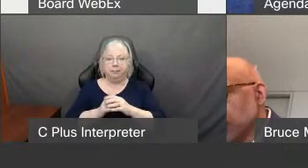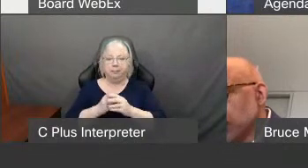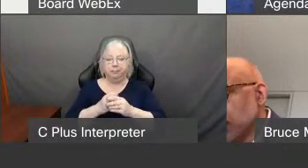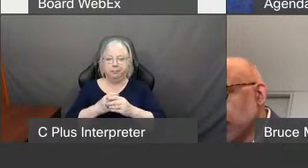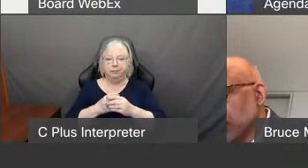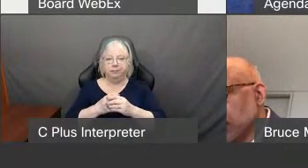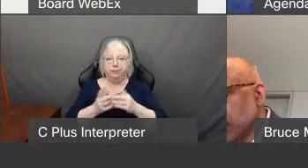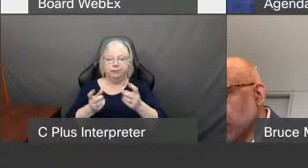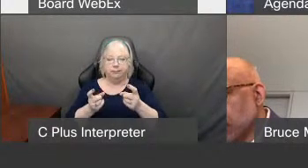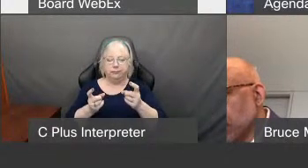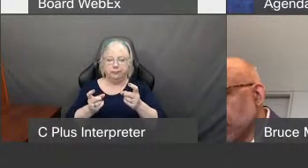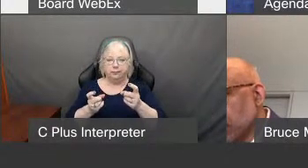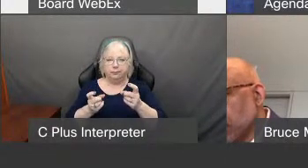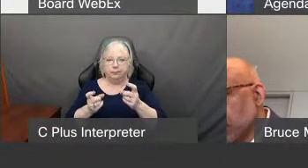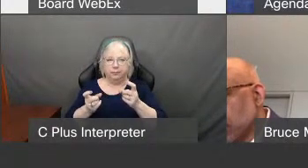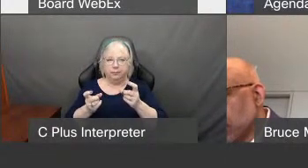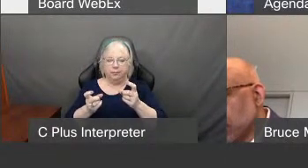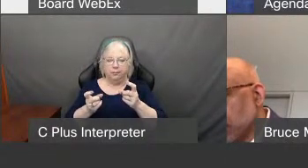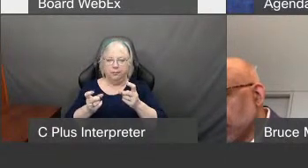Director